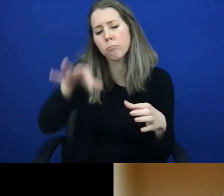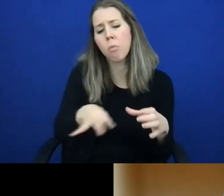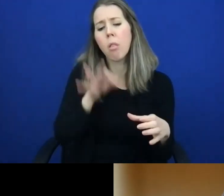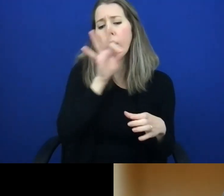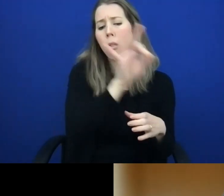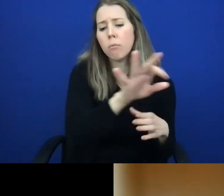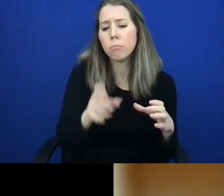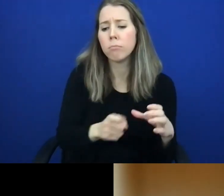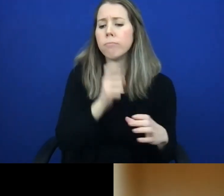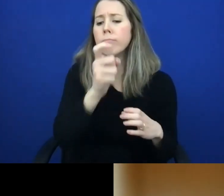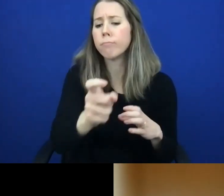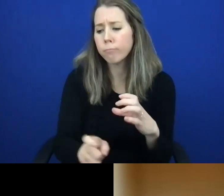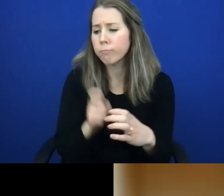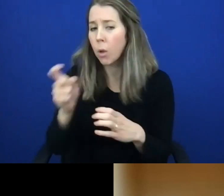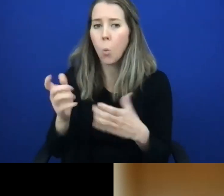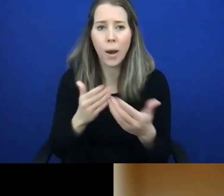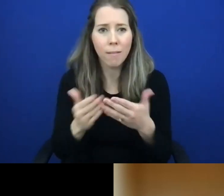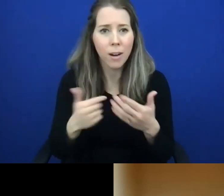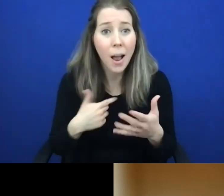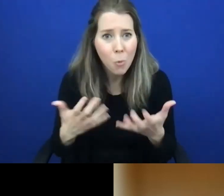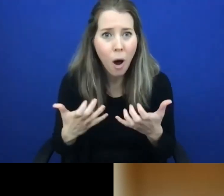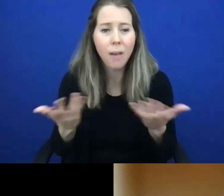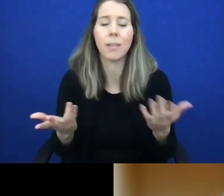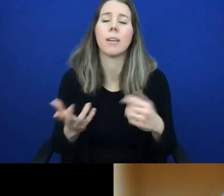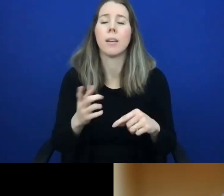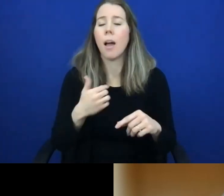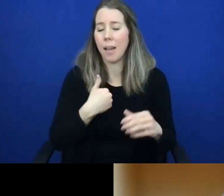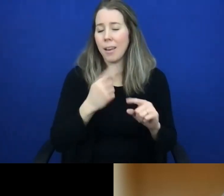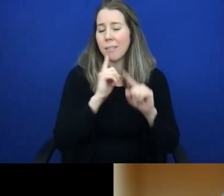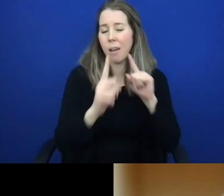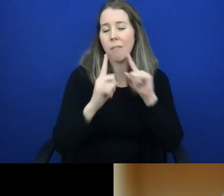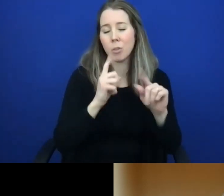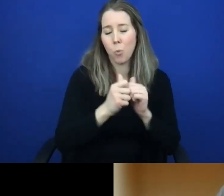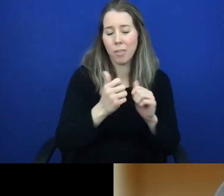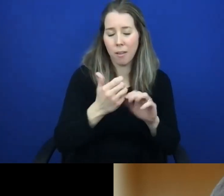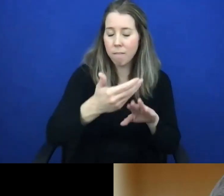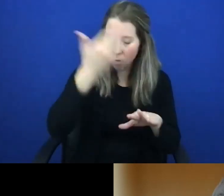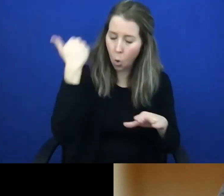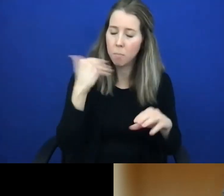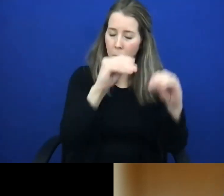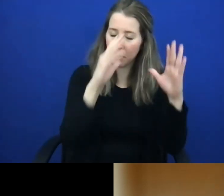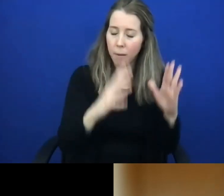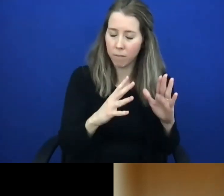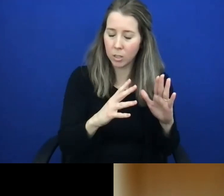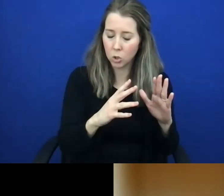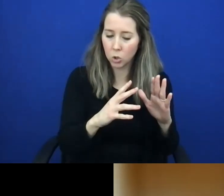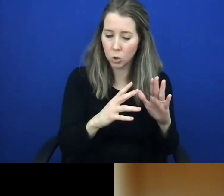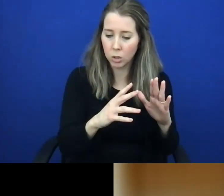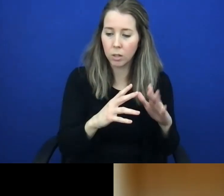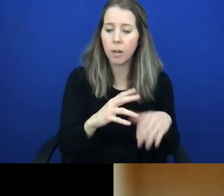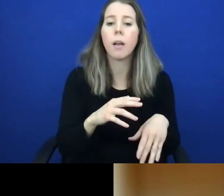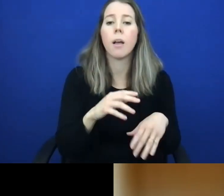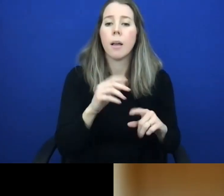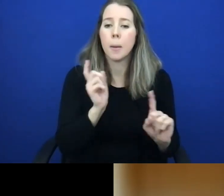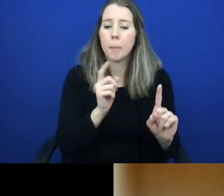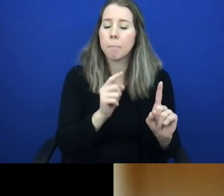I wanted. I had a conversation with a former professor a few nights ago, and